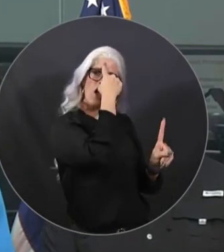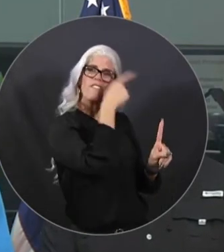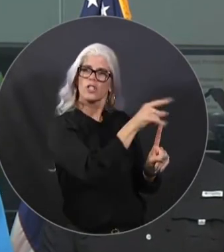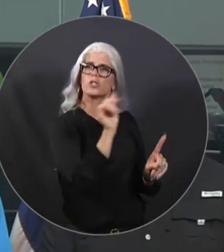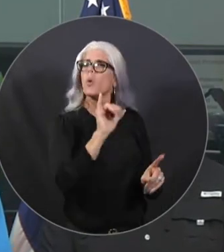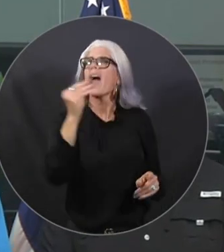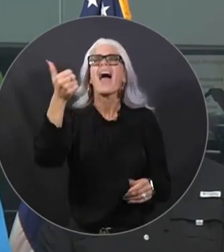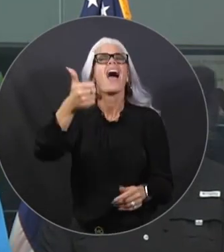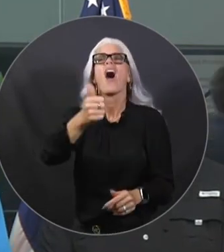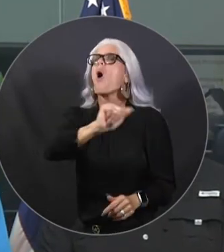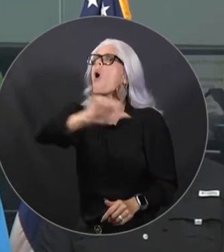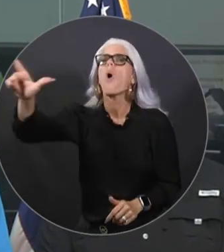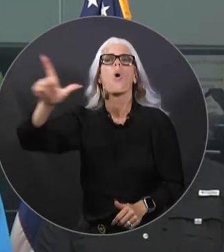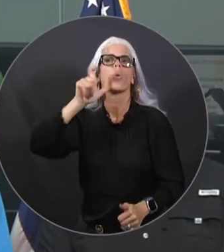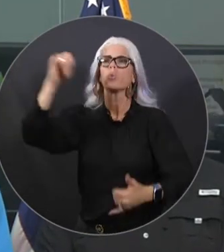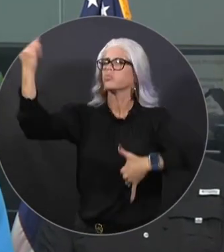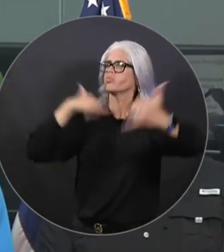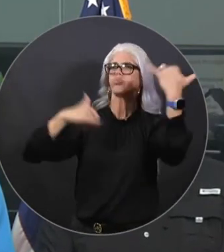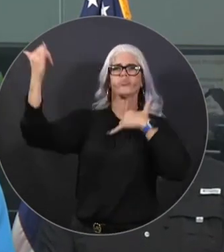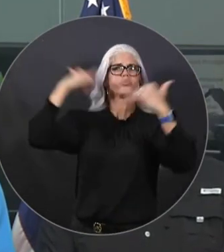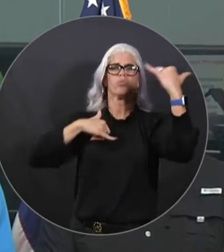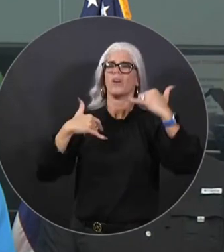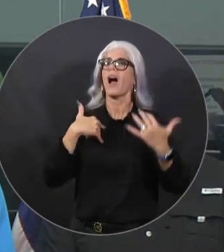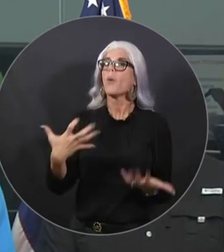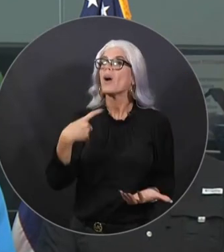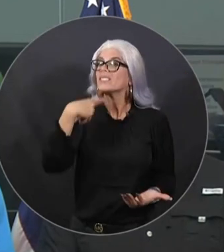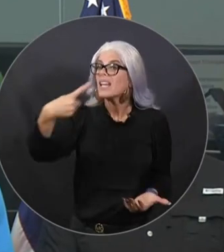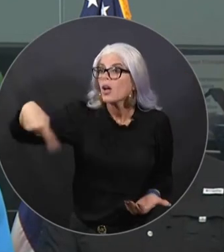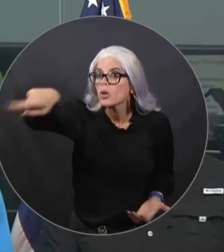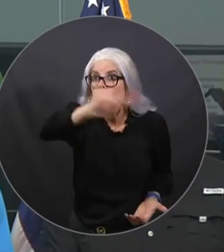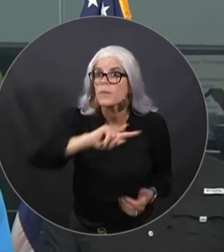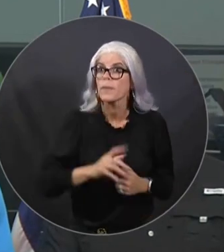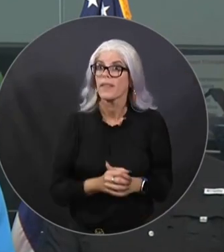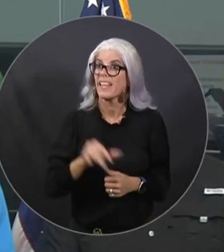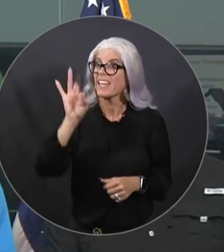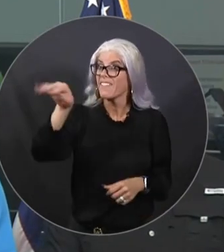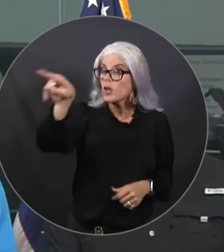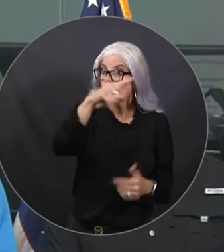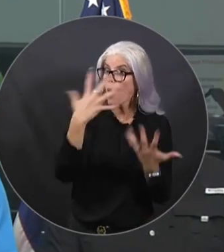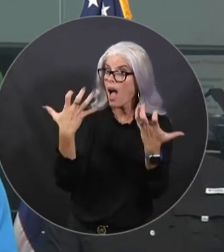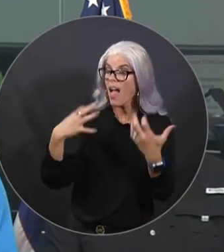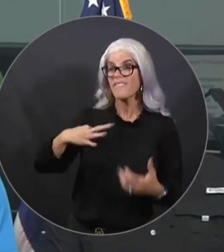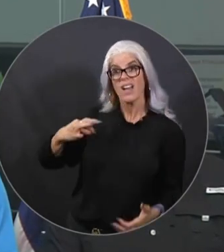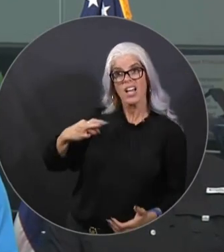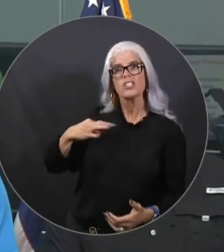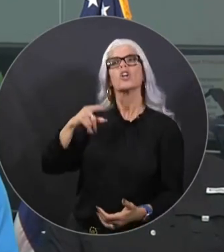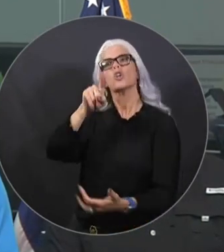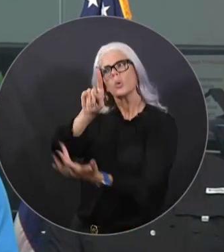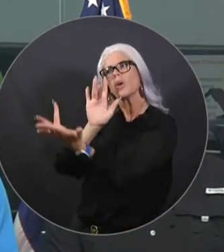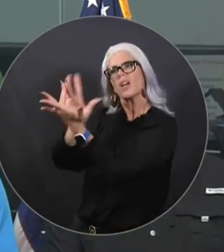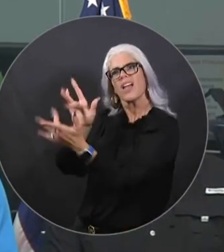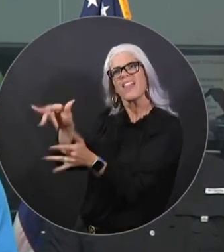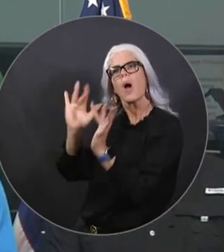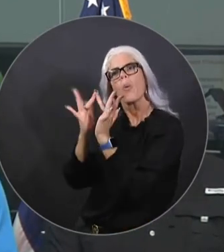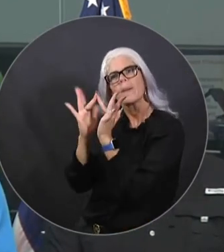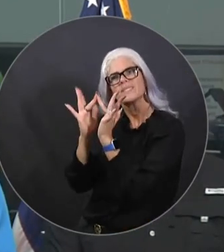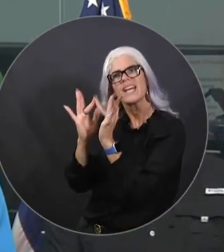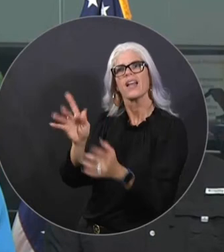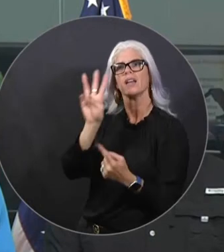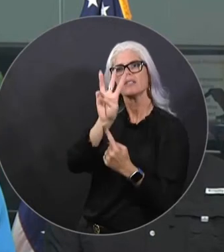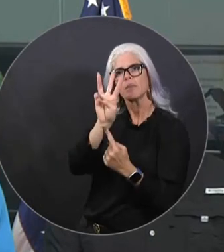And please, I want to tell you, if you want to volunteer, please go to our website at